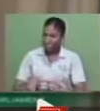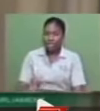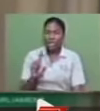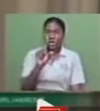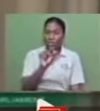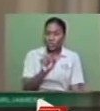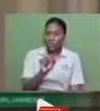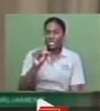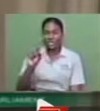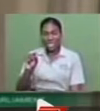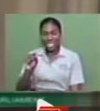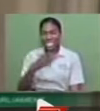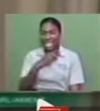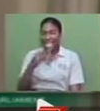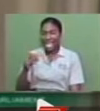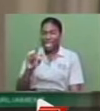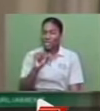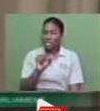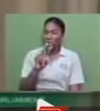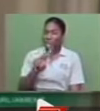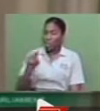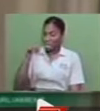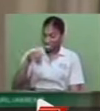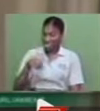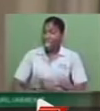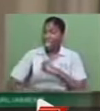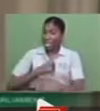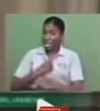2021. This budget.